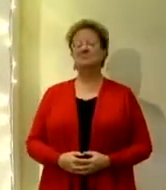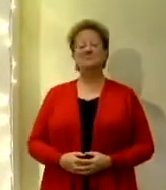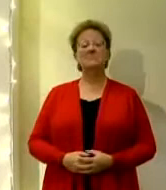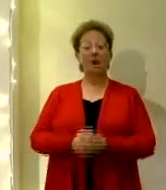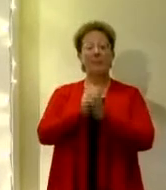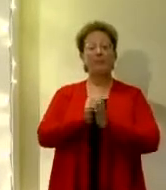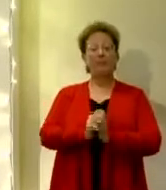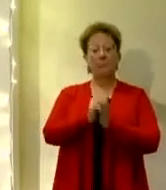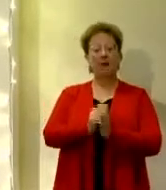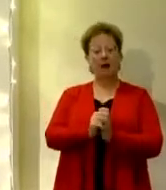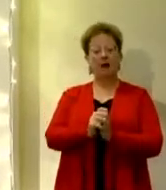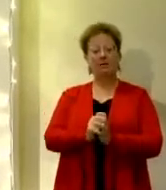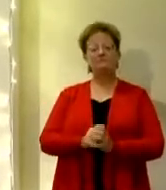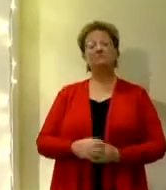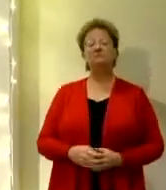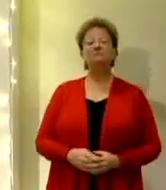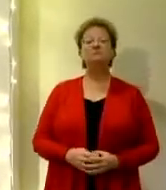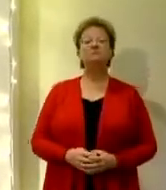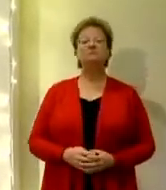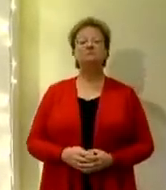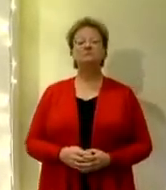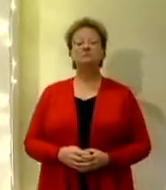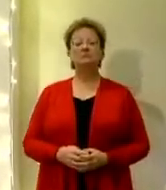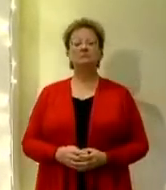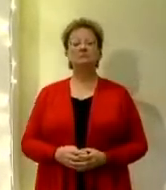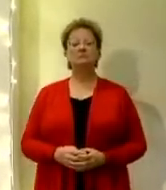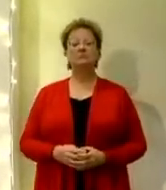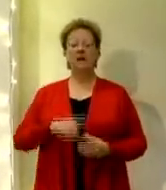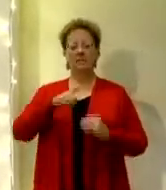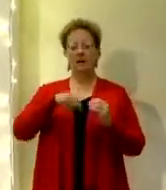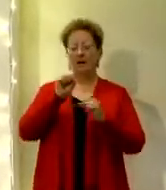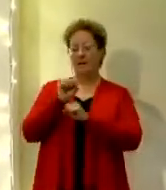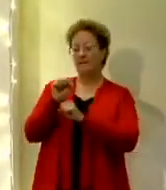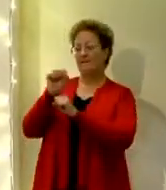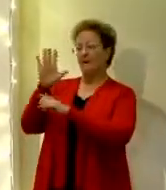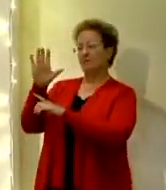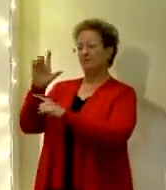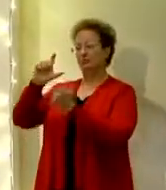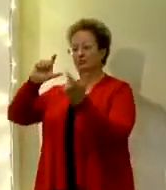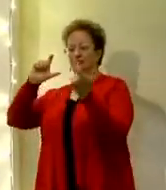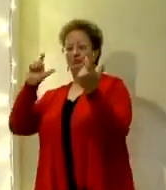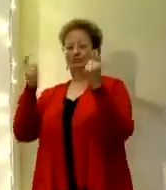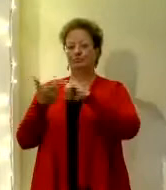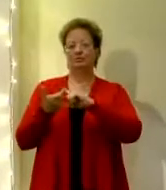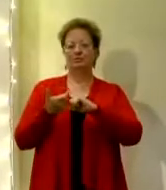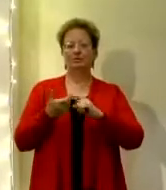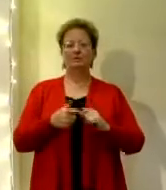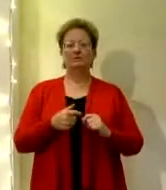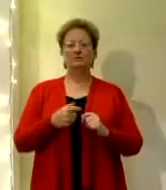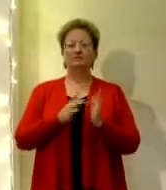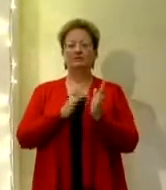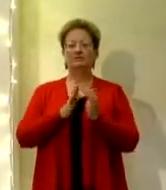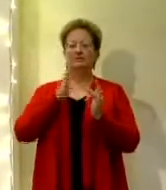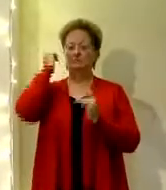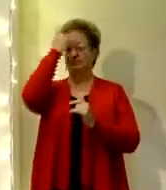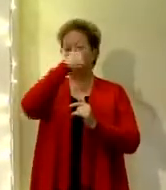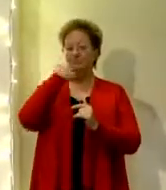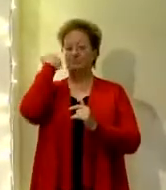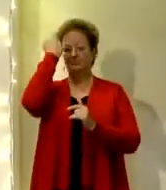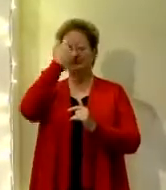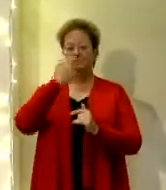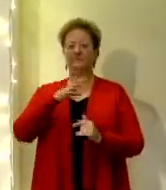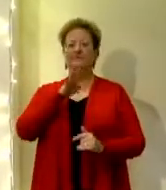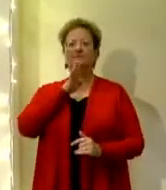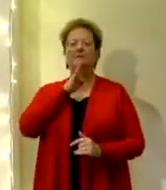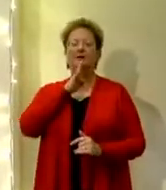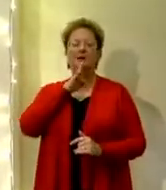I had planned for my visit with George was from the Mount of Transfiguration, and I thought, well, this is easy. It's a home run. It's right out of the park. I could talk about Moses and